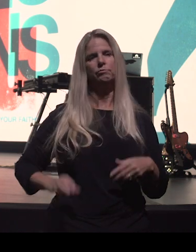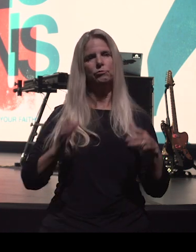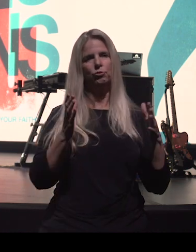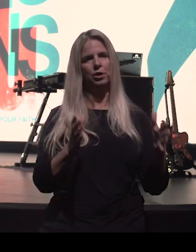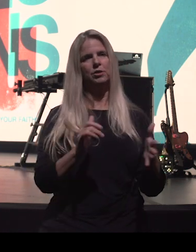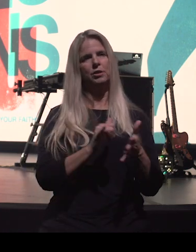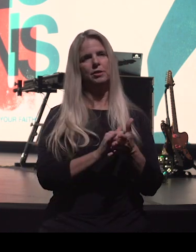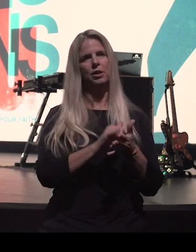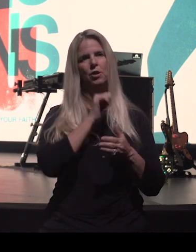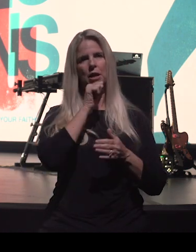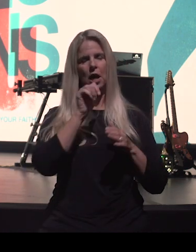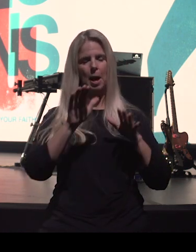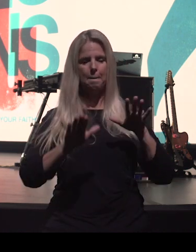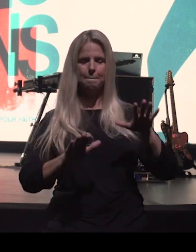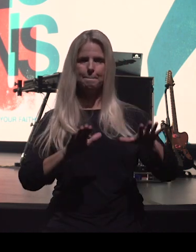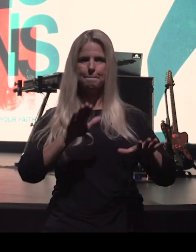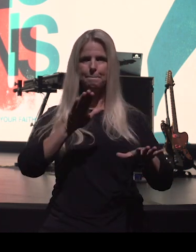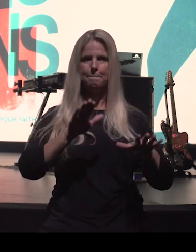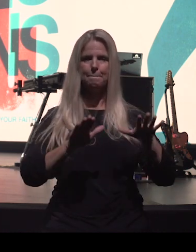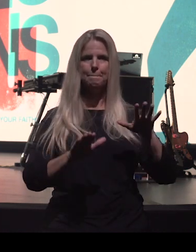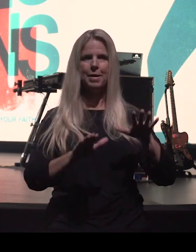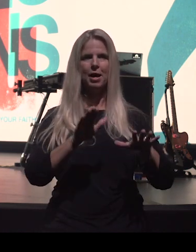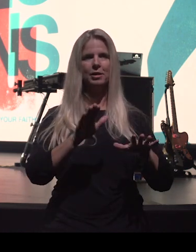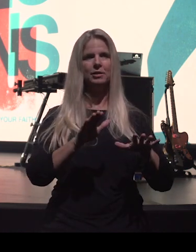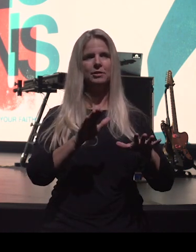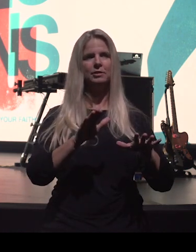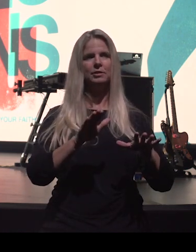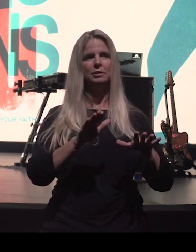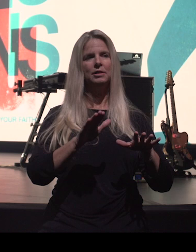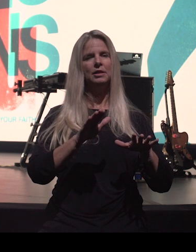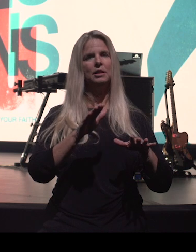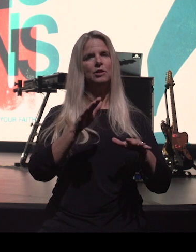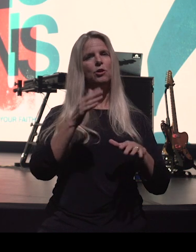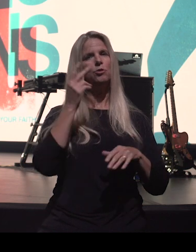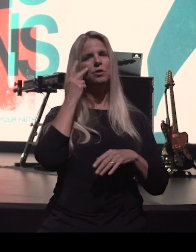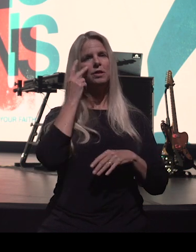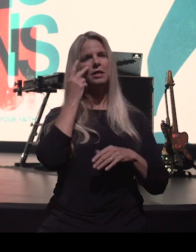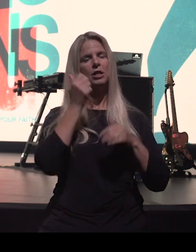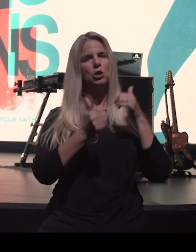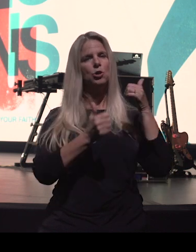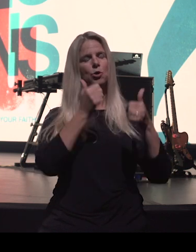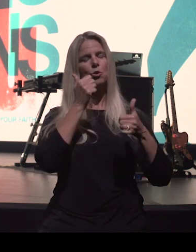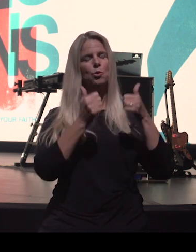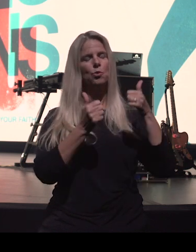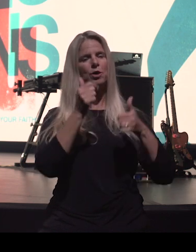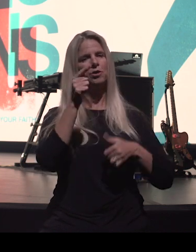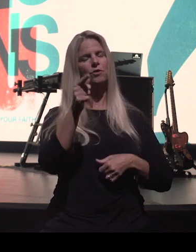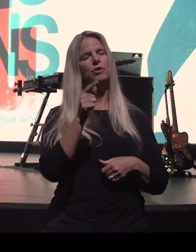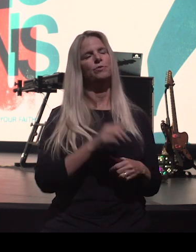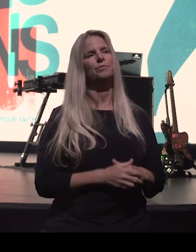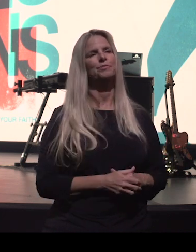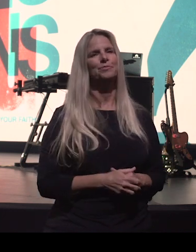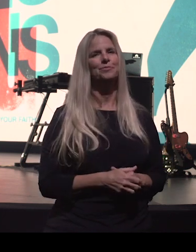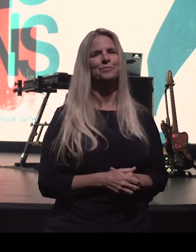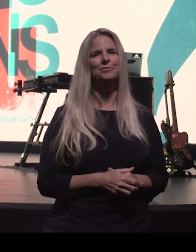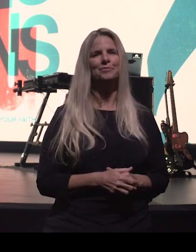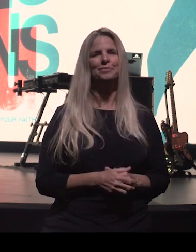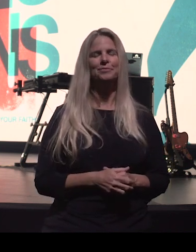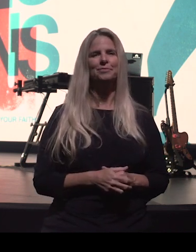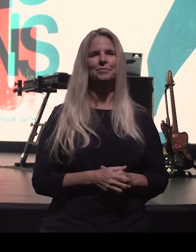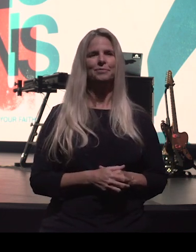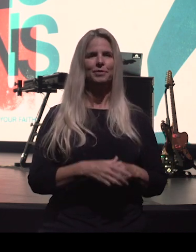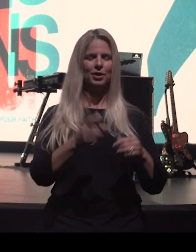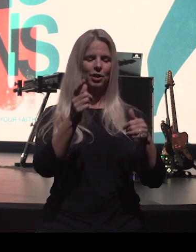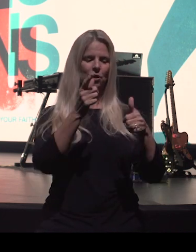okay? And I want you to ask yourself, which of these do I relate with the most? Because you're going to find one that you relate with. You ready? Here's